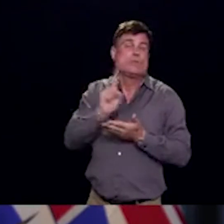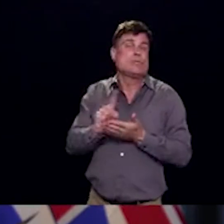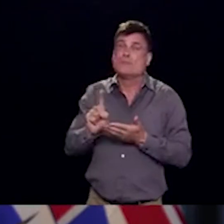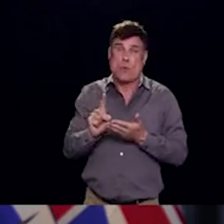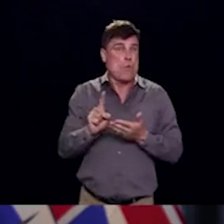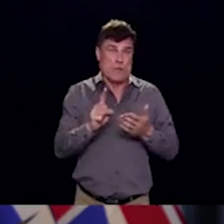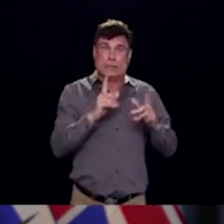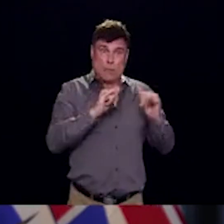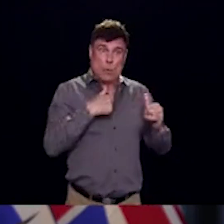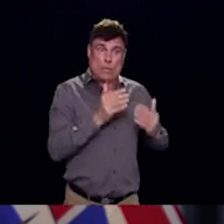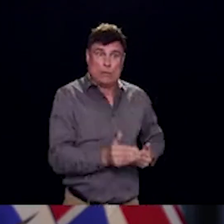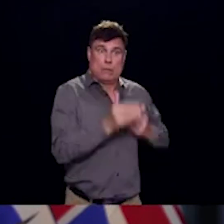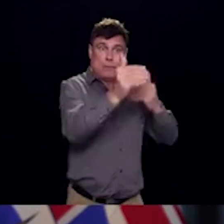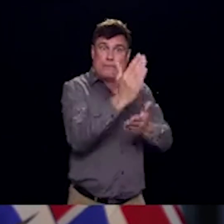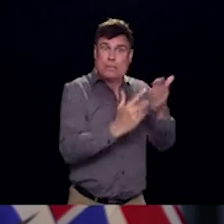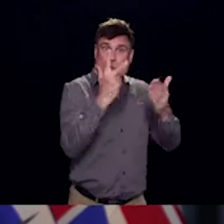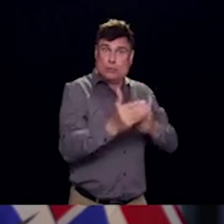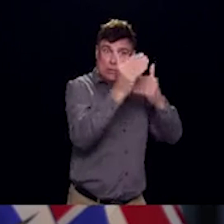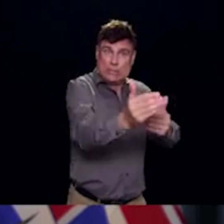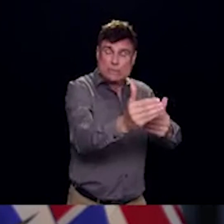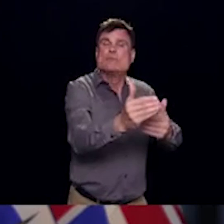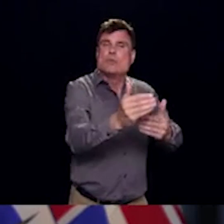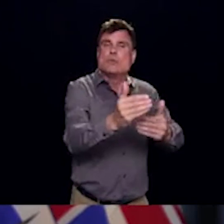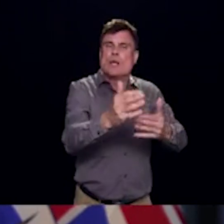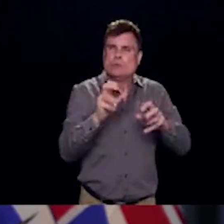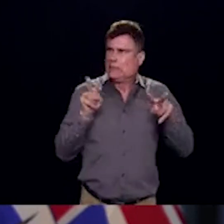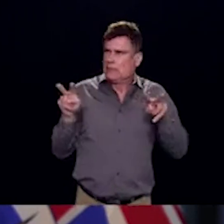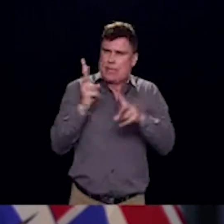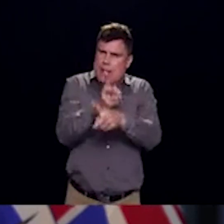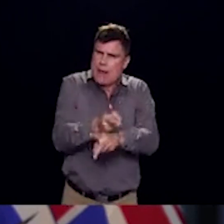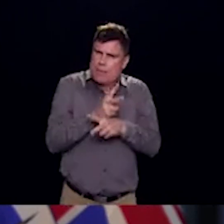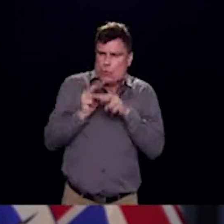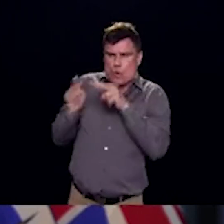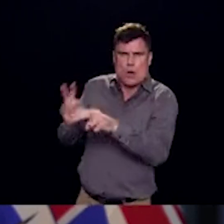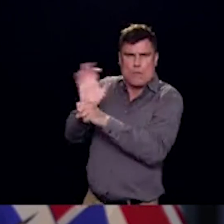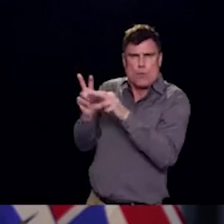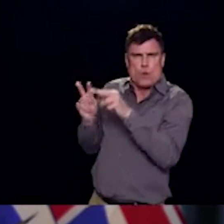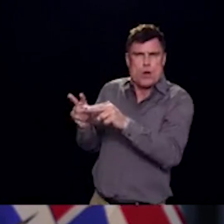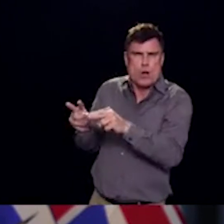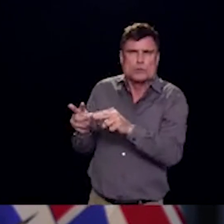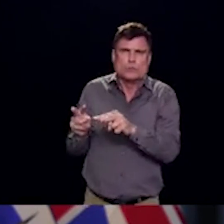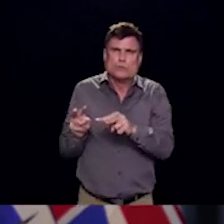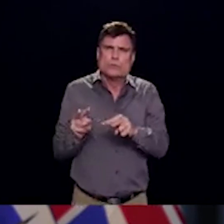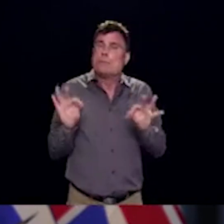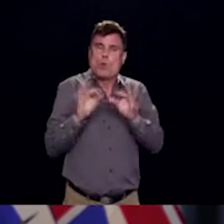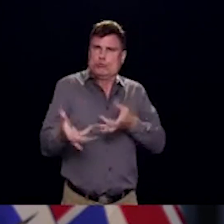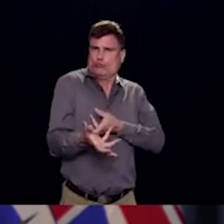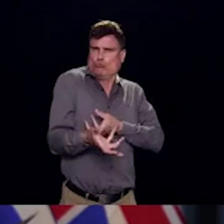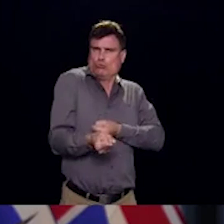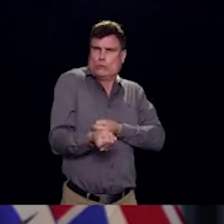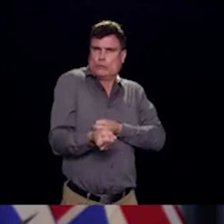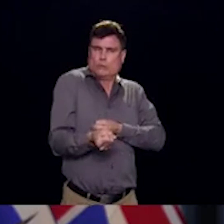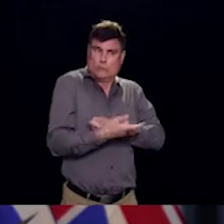And I know that this is what we can do here in British Columbia. It may take some facilities a week or 10 days to get all